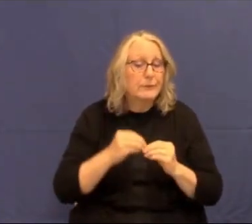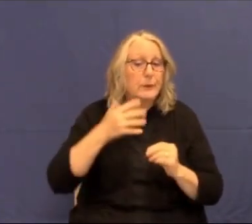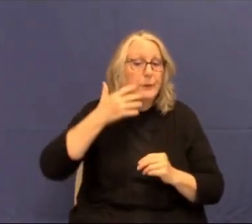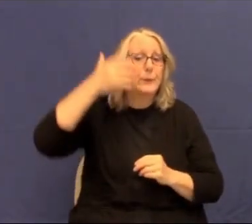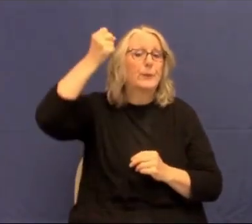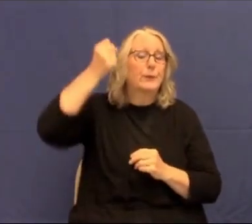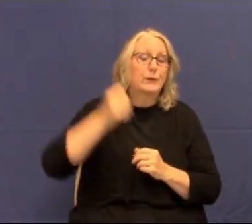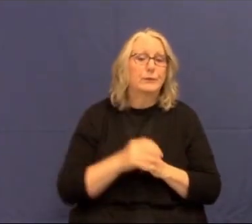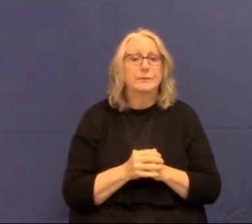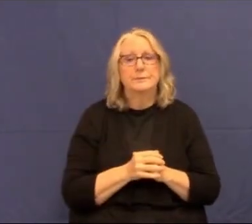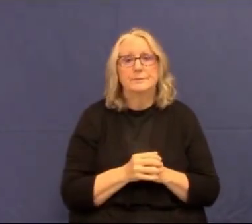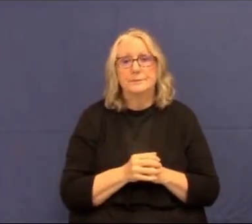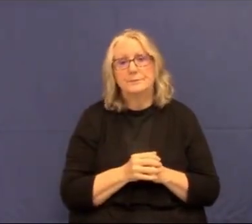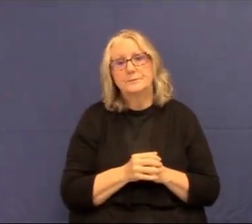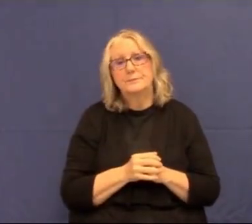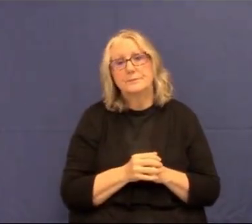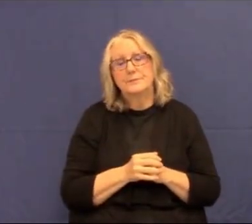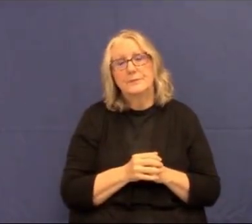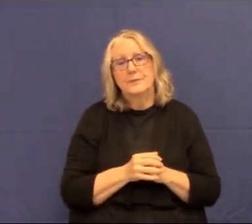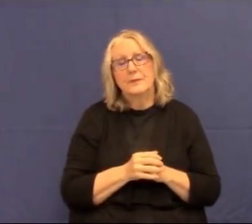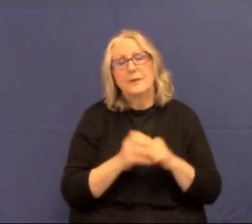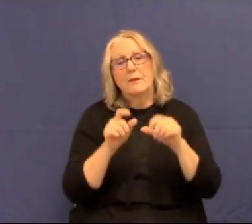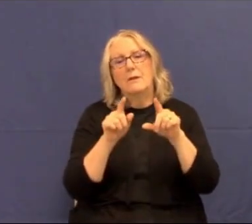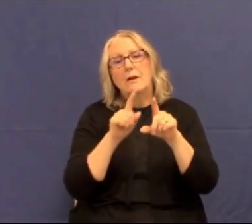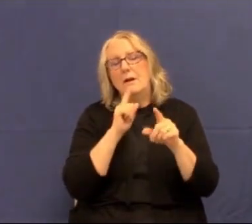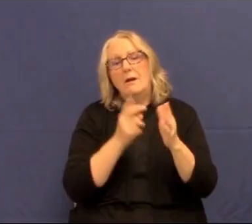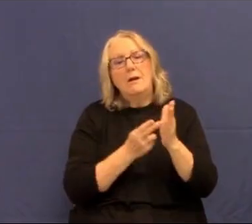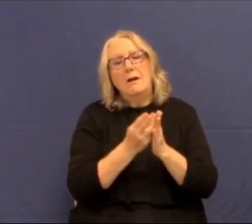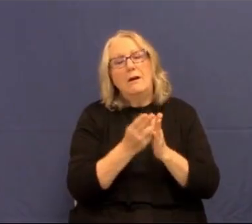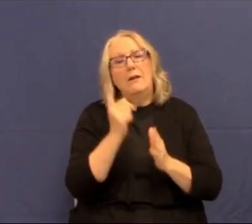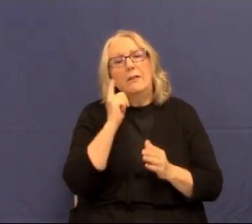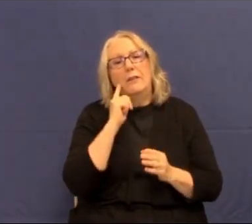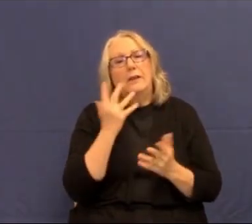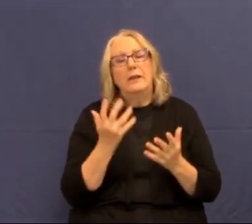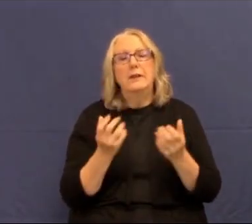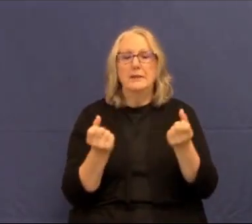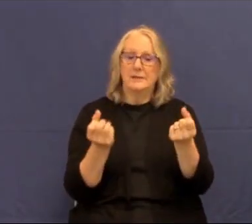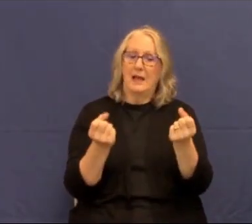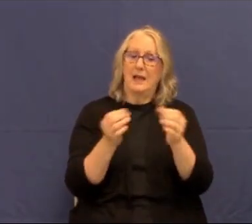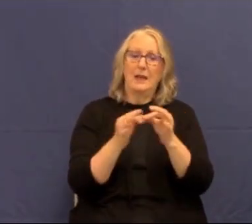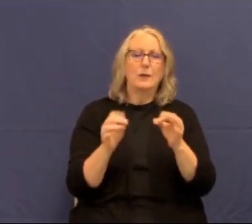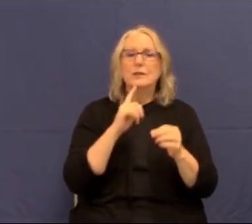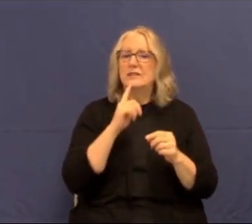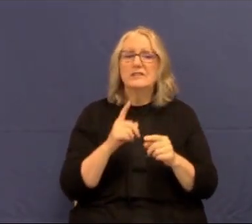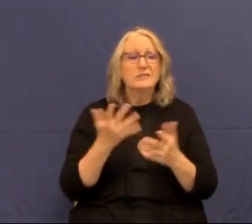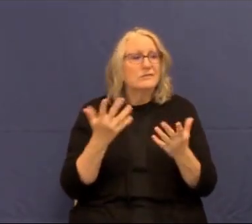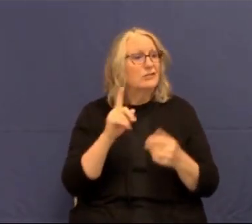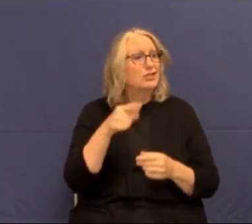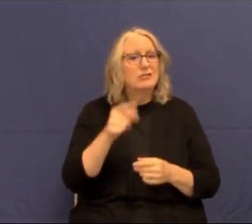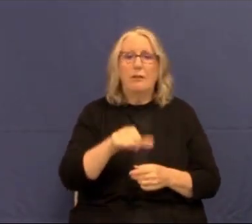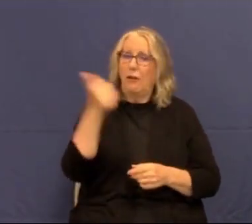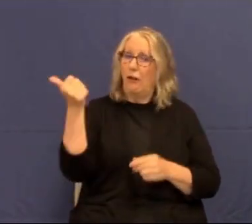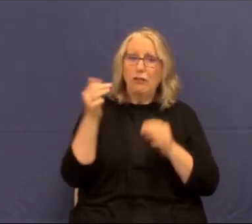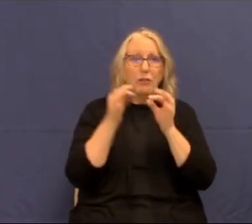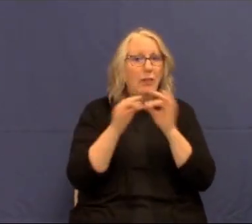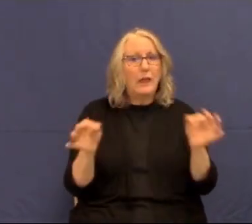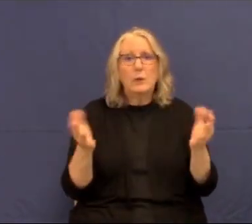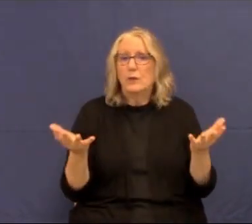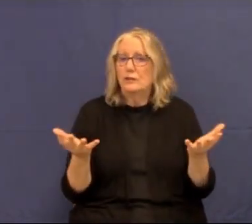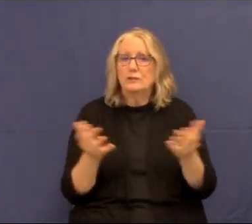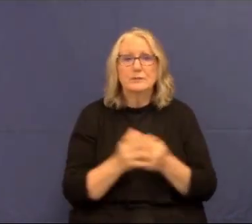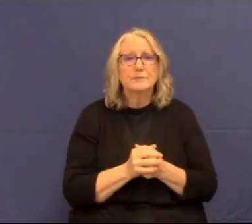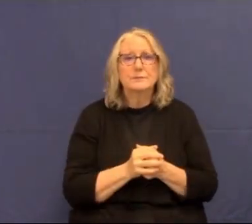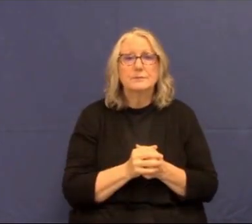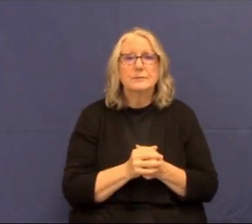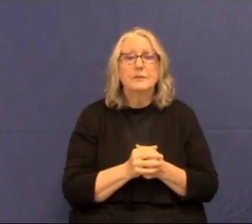their older age, that type of thing. And I honestly just think of, sign language as just another language. And